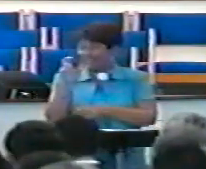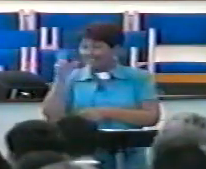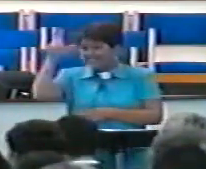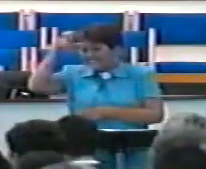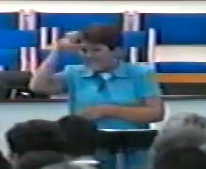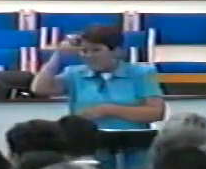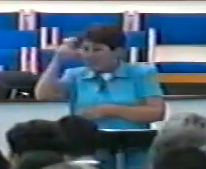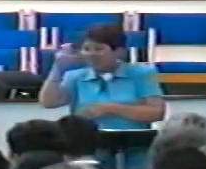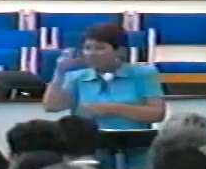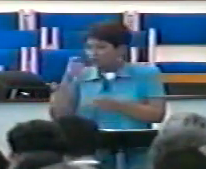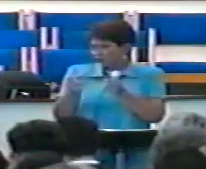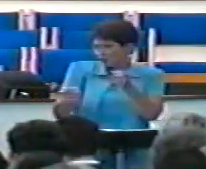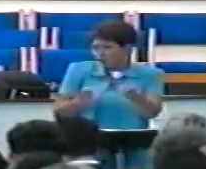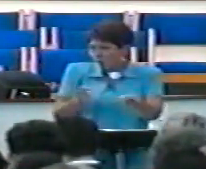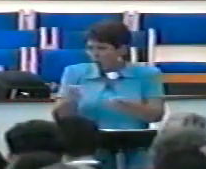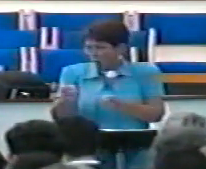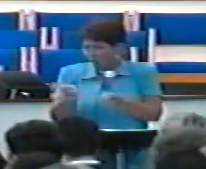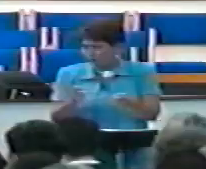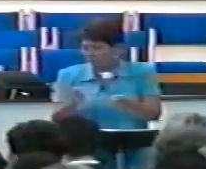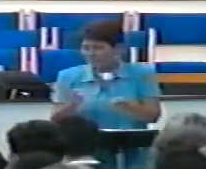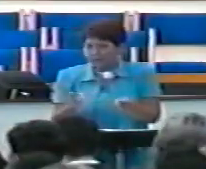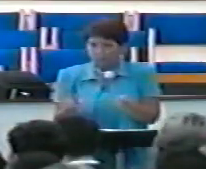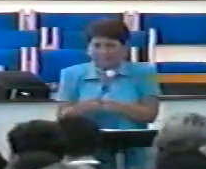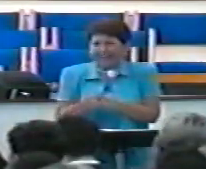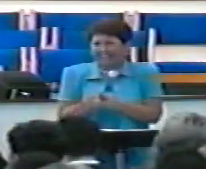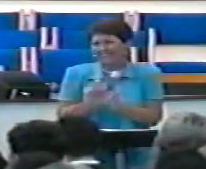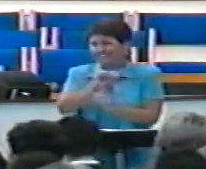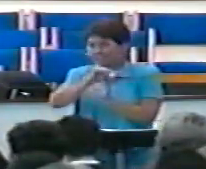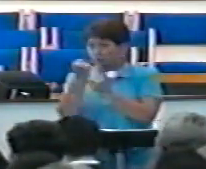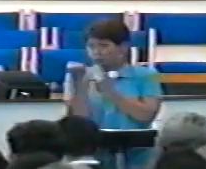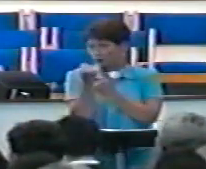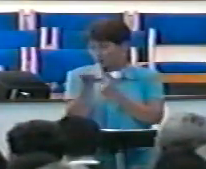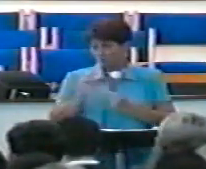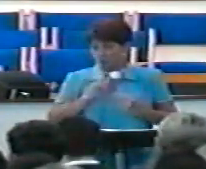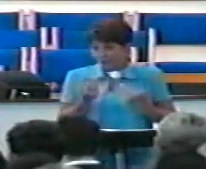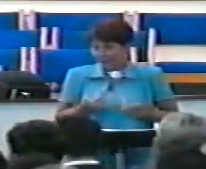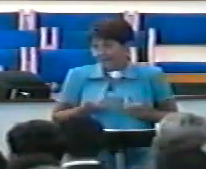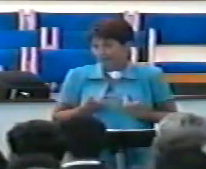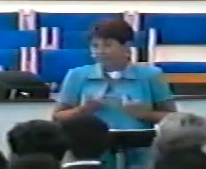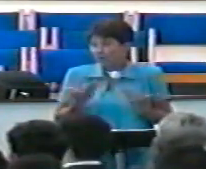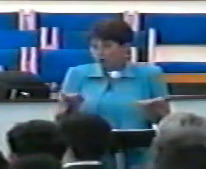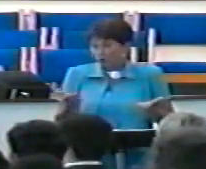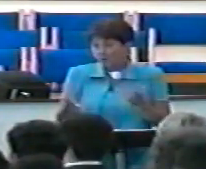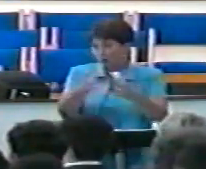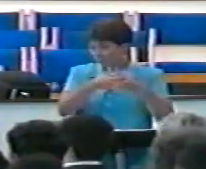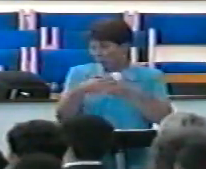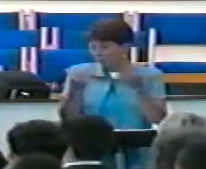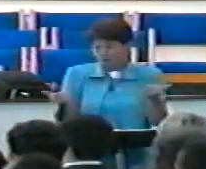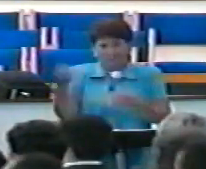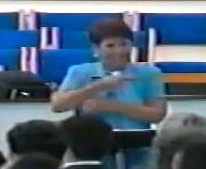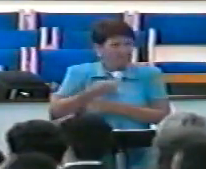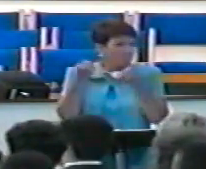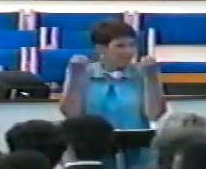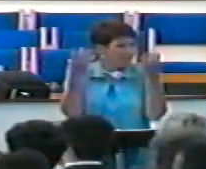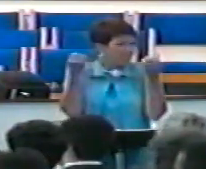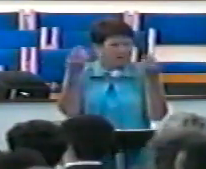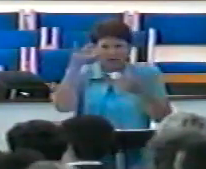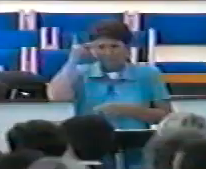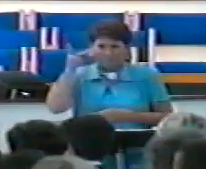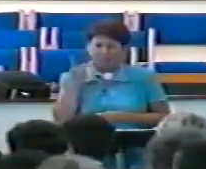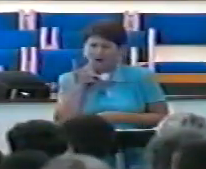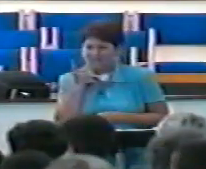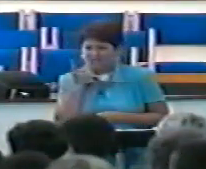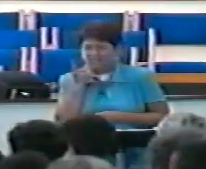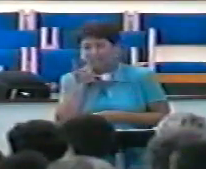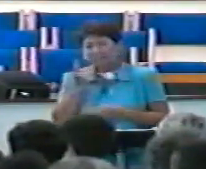me like the situation that we have here in America today. So many distraught parents looking for help in